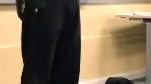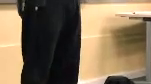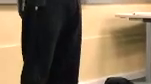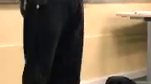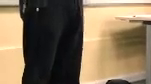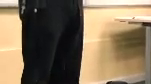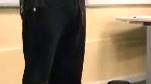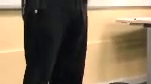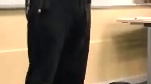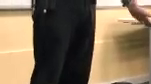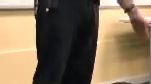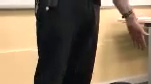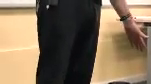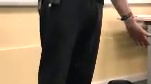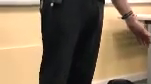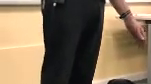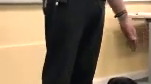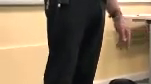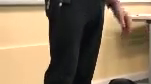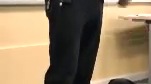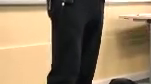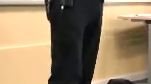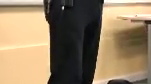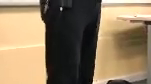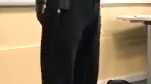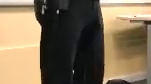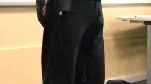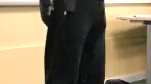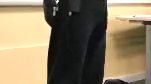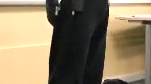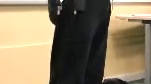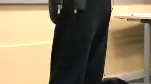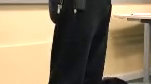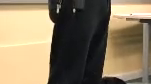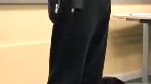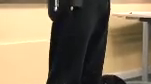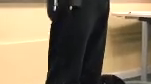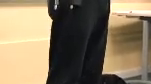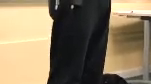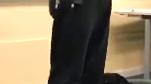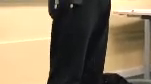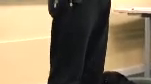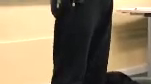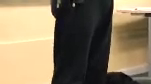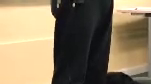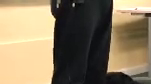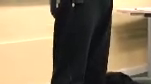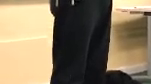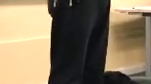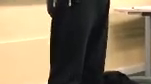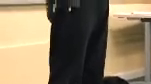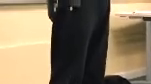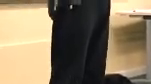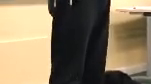went to see Bonnie, like when I went to see Nevis for the first time, I found out that Bonnie was with a family with a big,